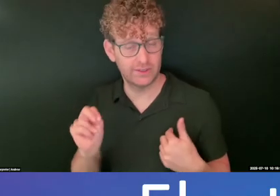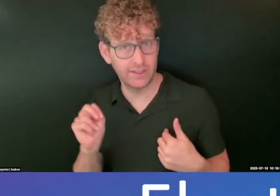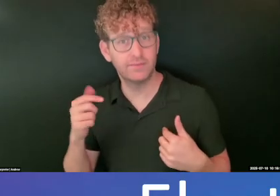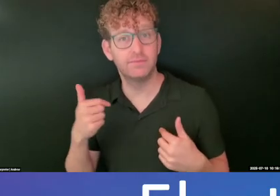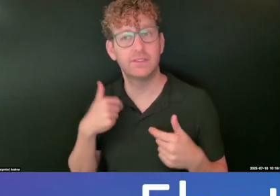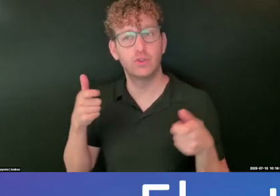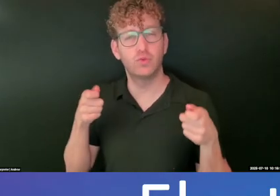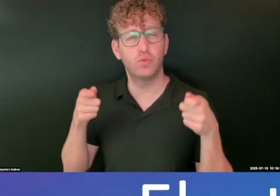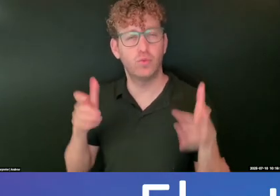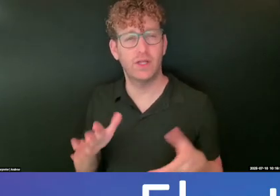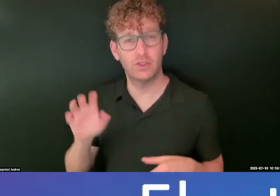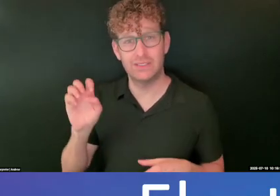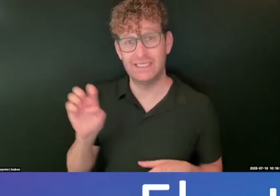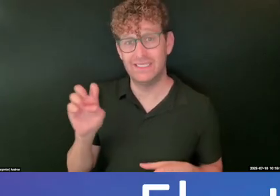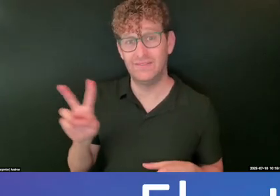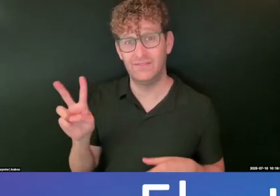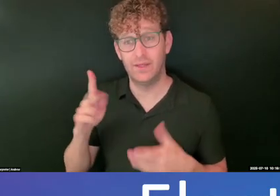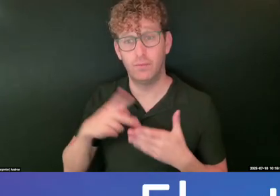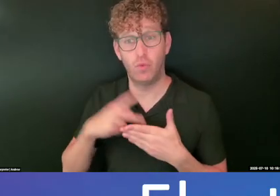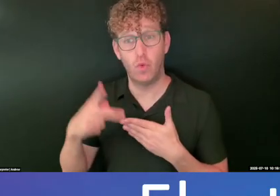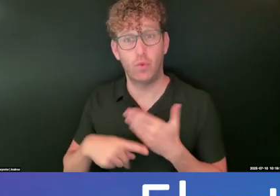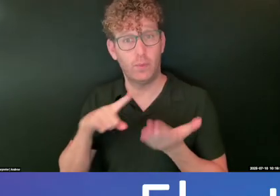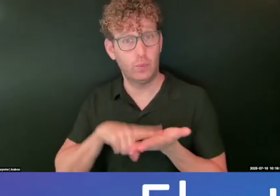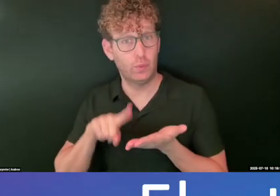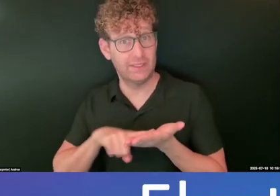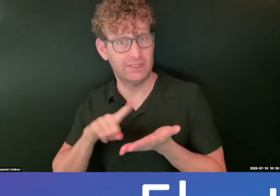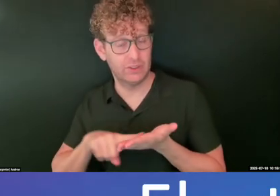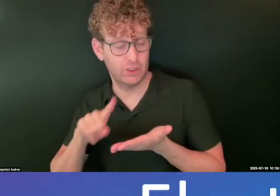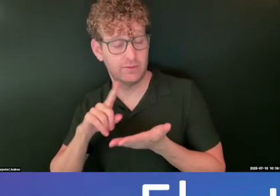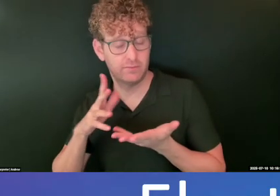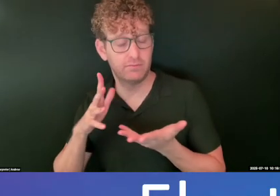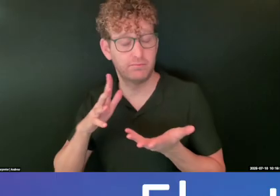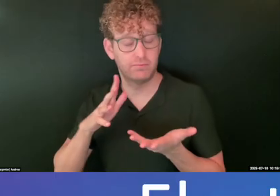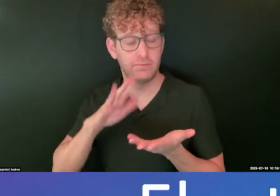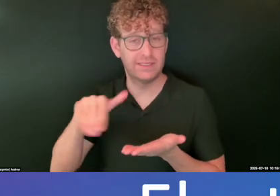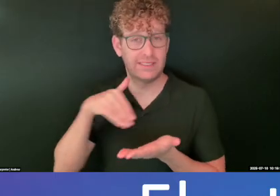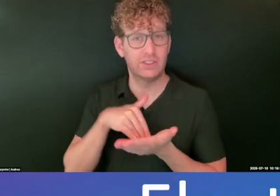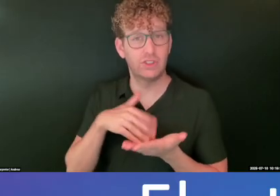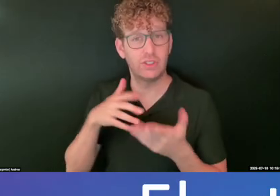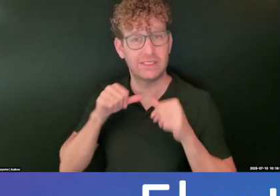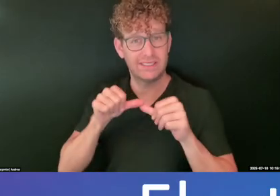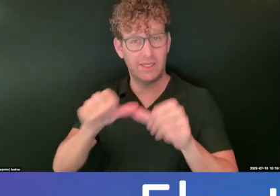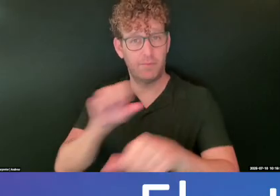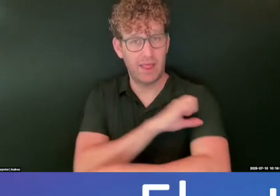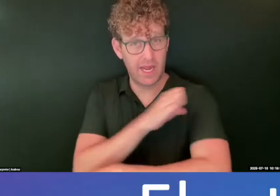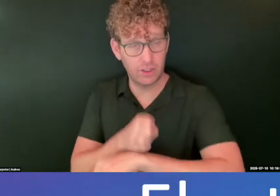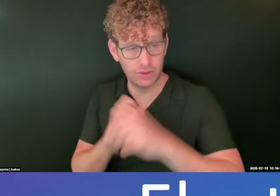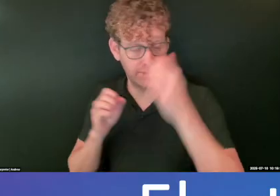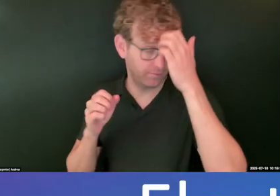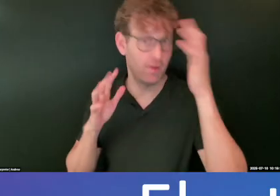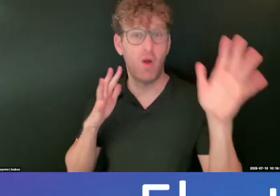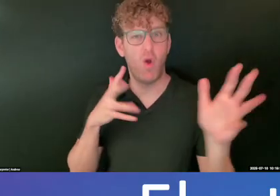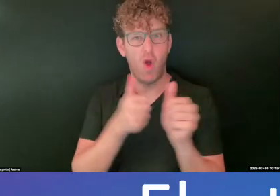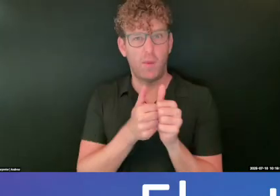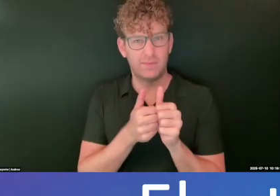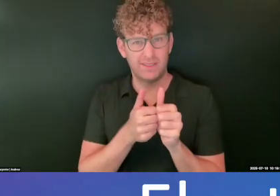Research at the Center for Sustainable Energy, and I'm going to present an update on our analysis of vehicle affordability relative